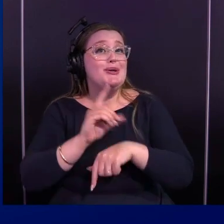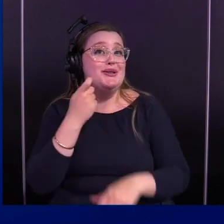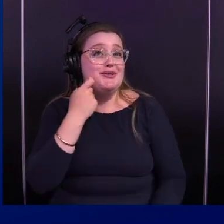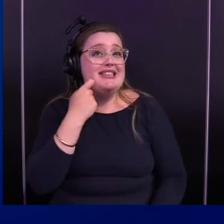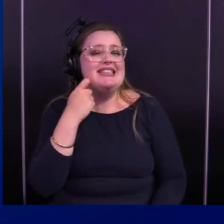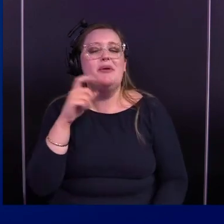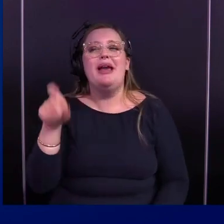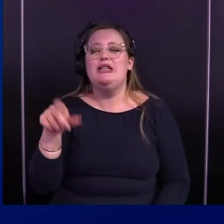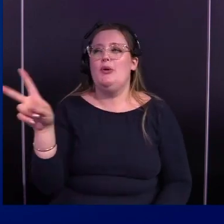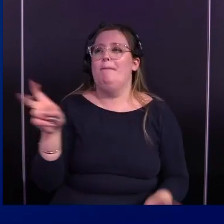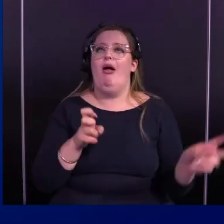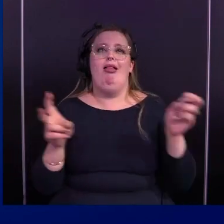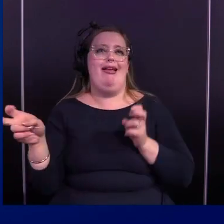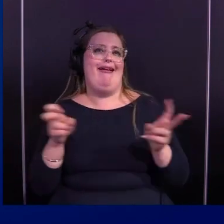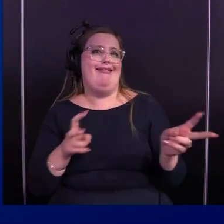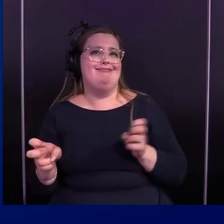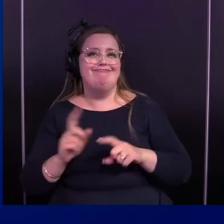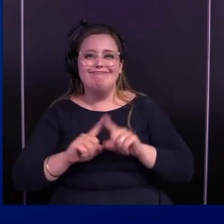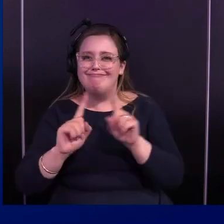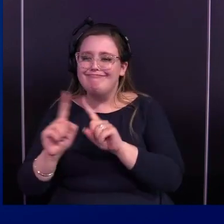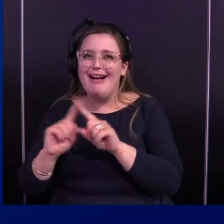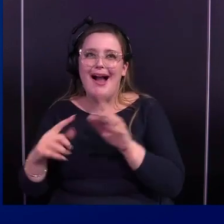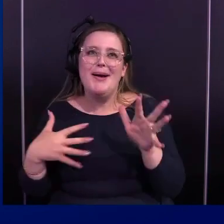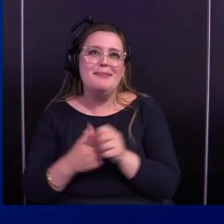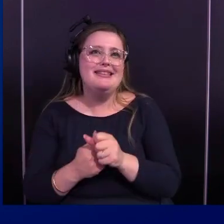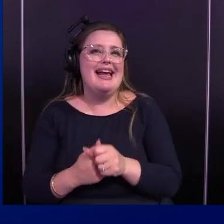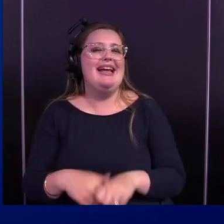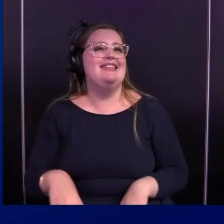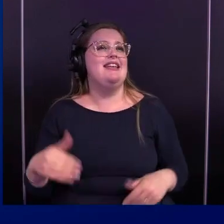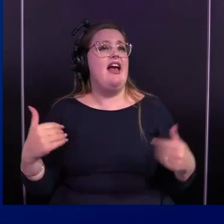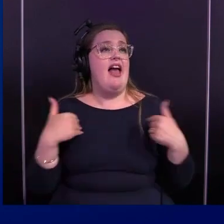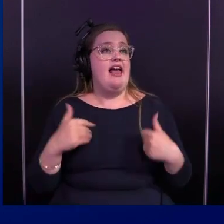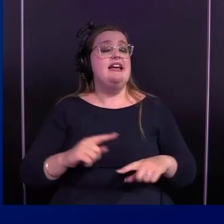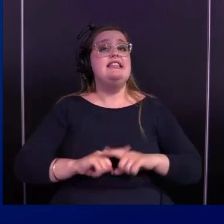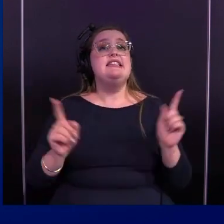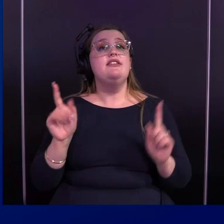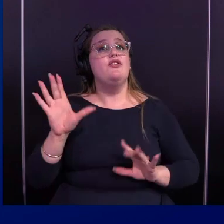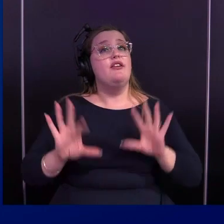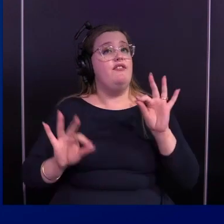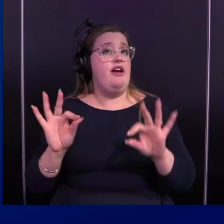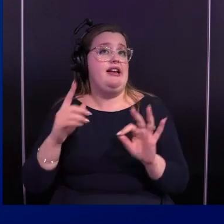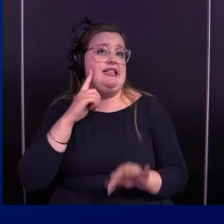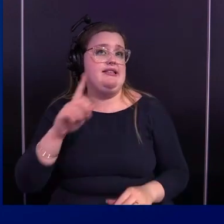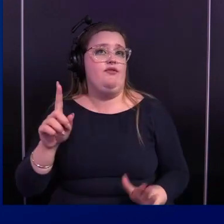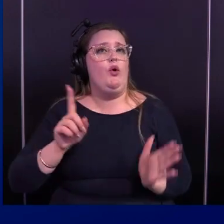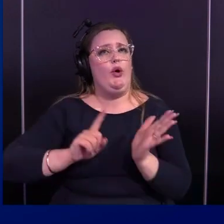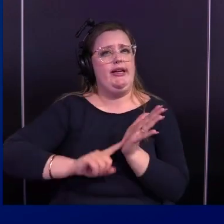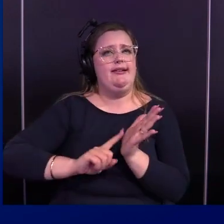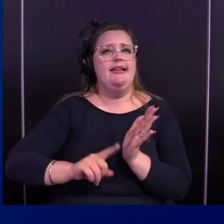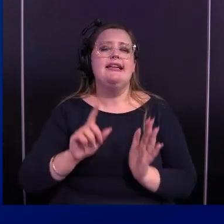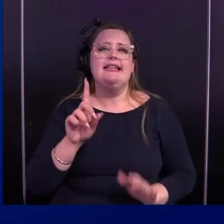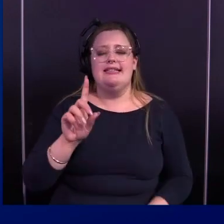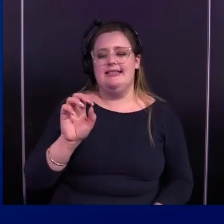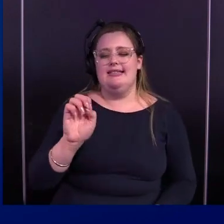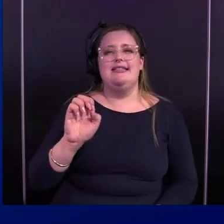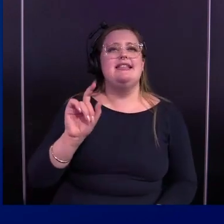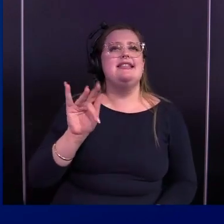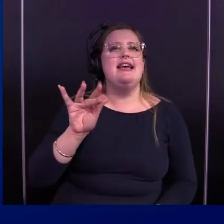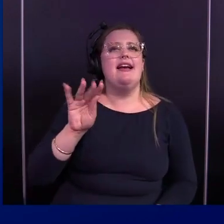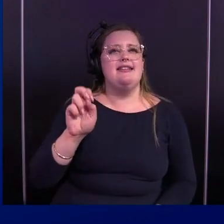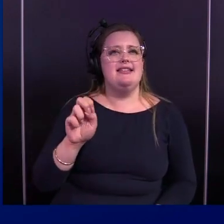in a lot of those updates. We had different findings for detective with respect to guard duty. We've got